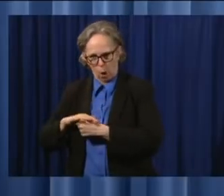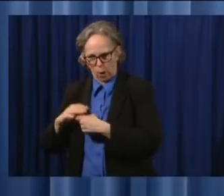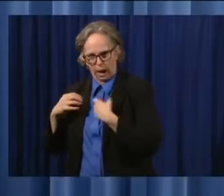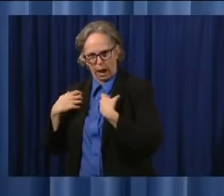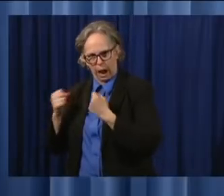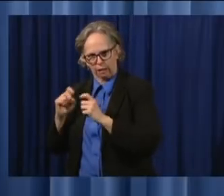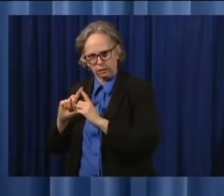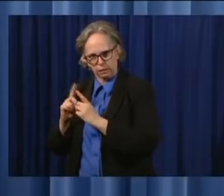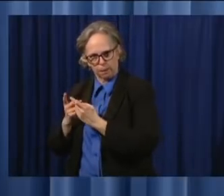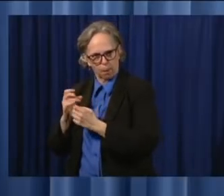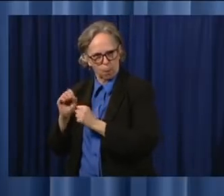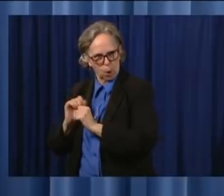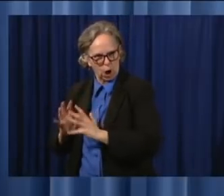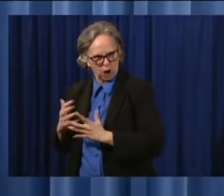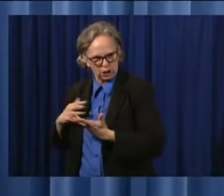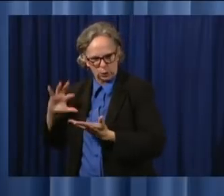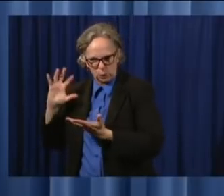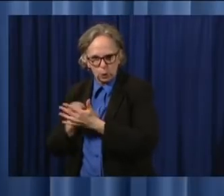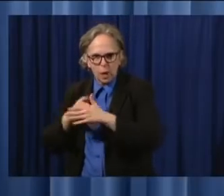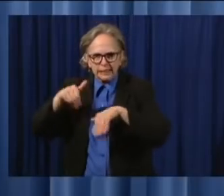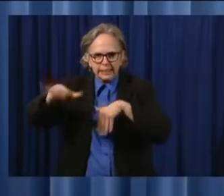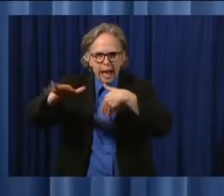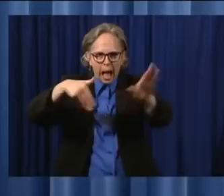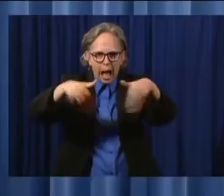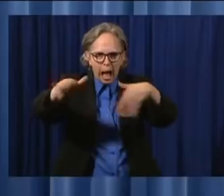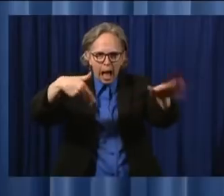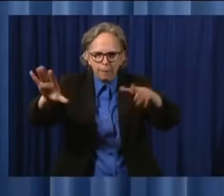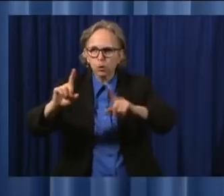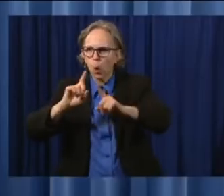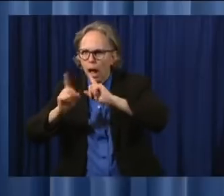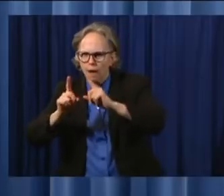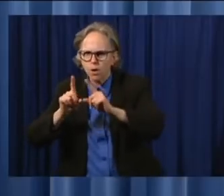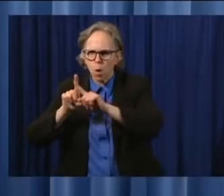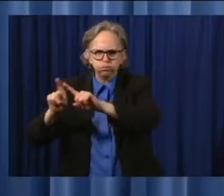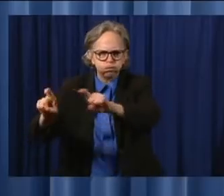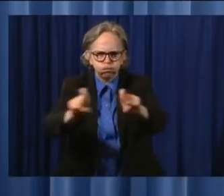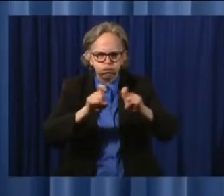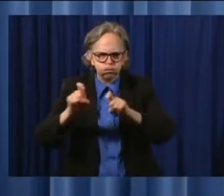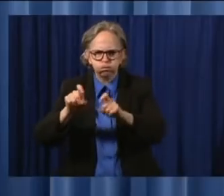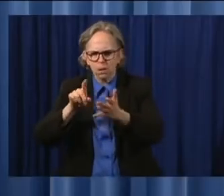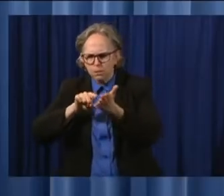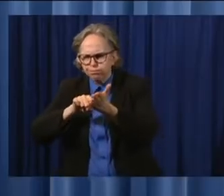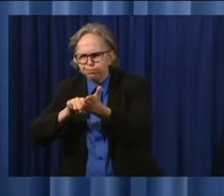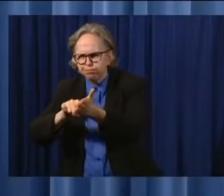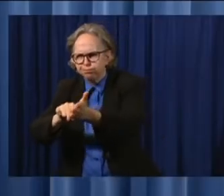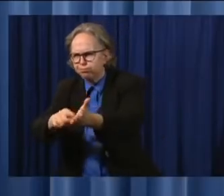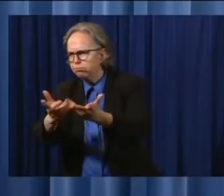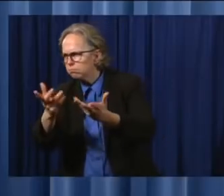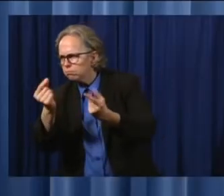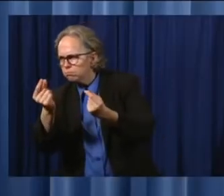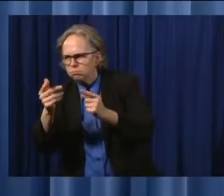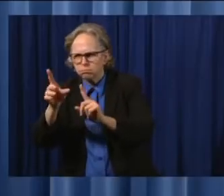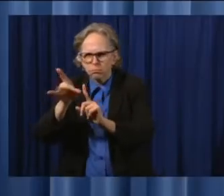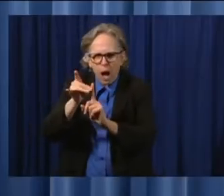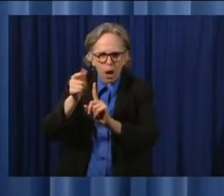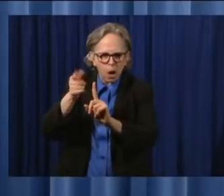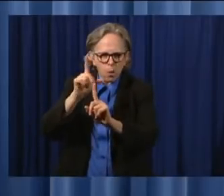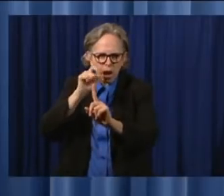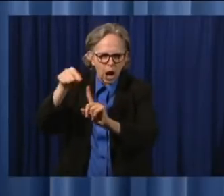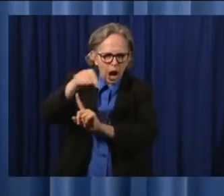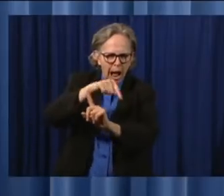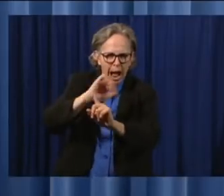will go out and interview people in the community who have already tested positive. That's why we have to do community